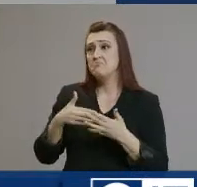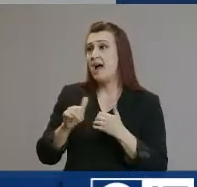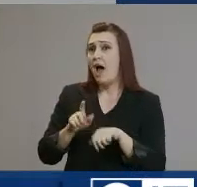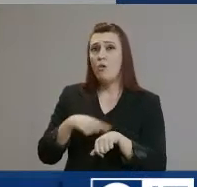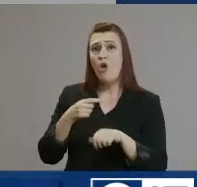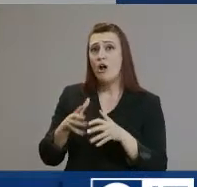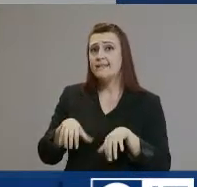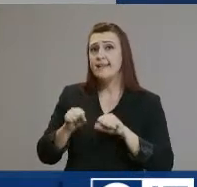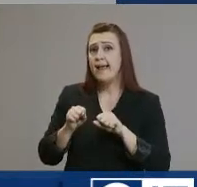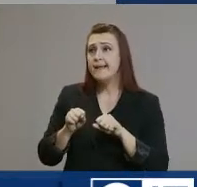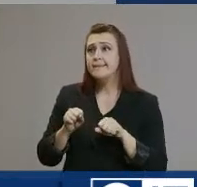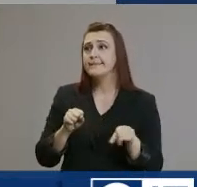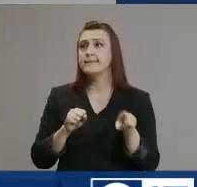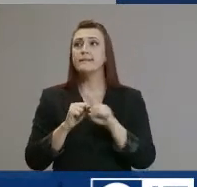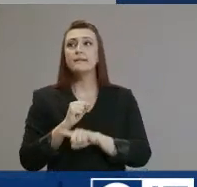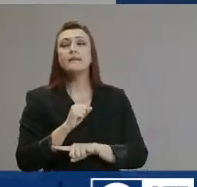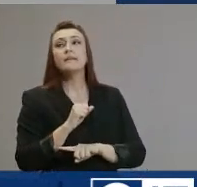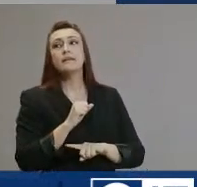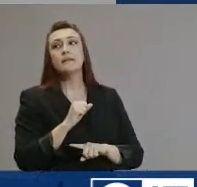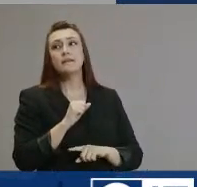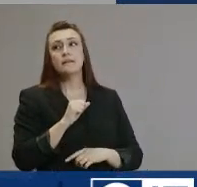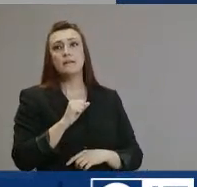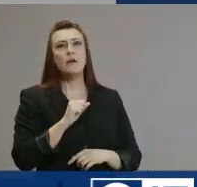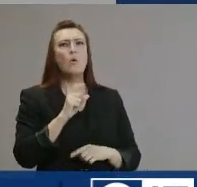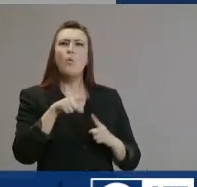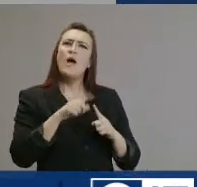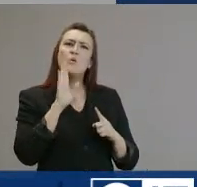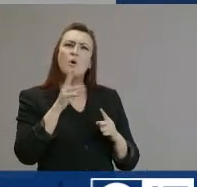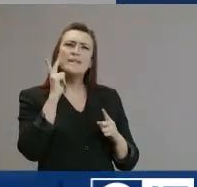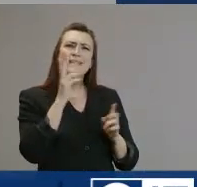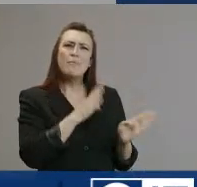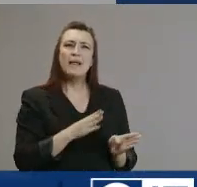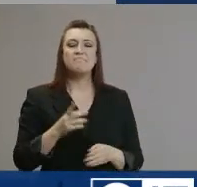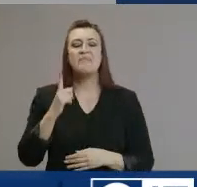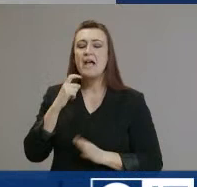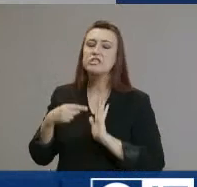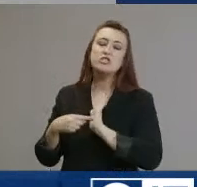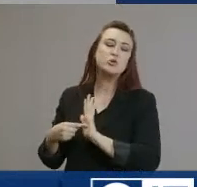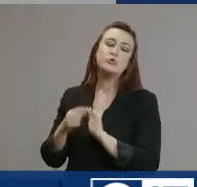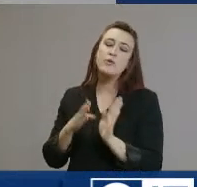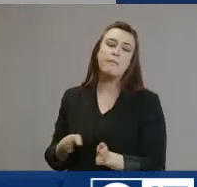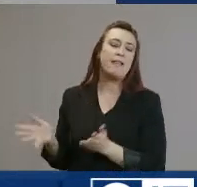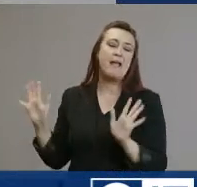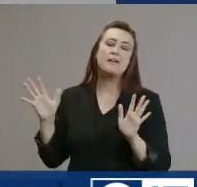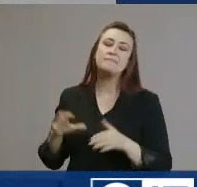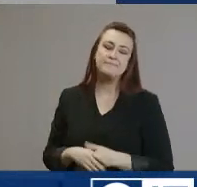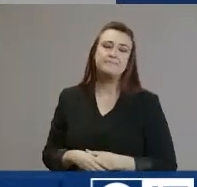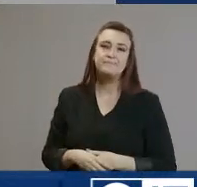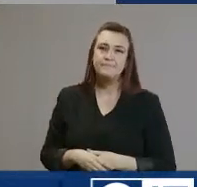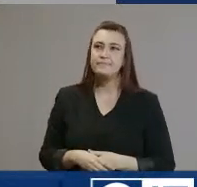a plan of I just showed you a plan at the end of the PowerPoint deck. How are you up next?